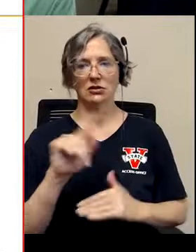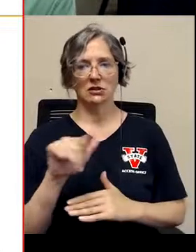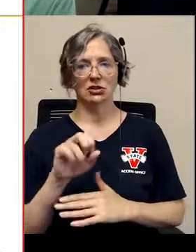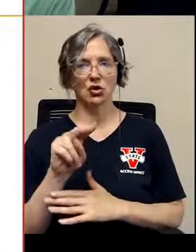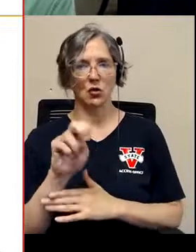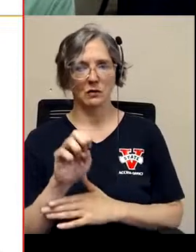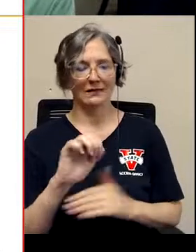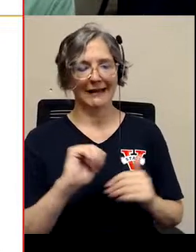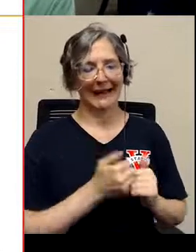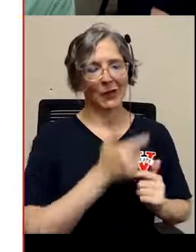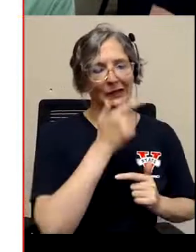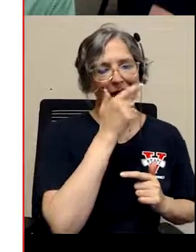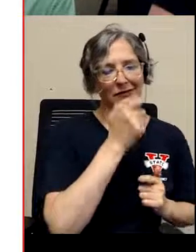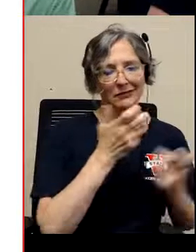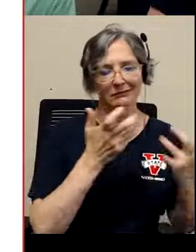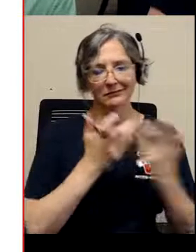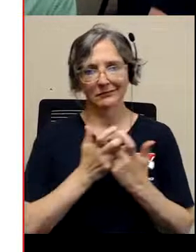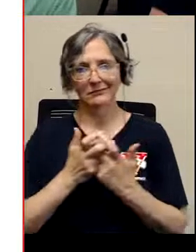into that.